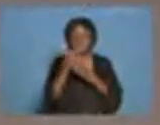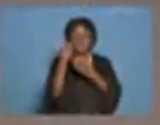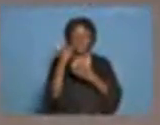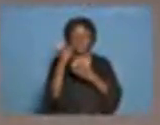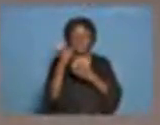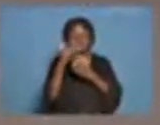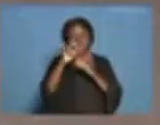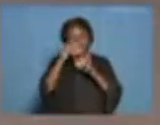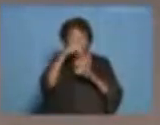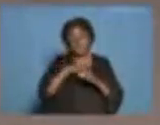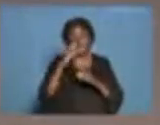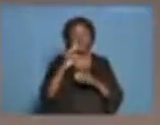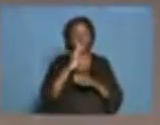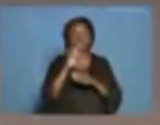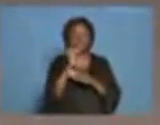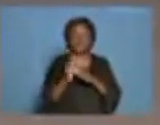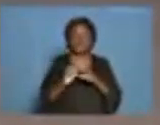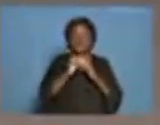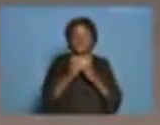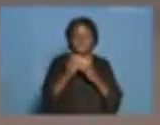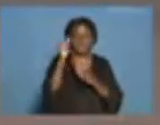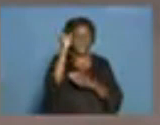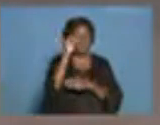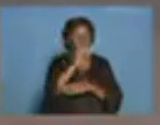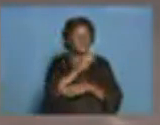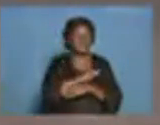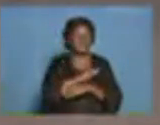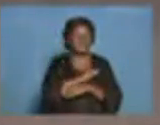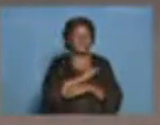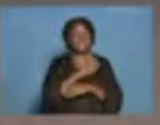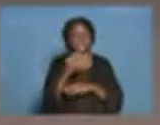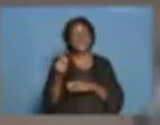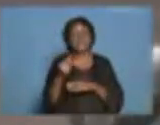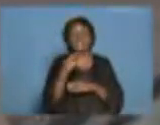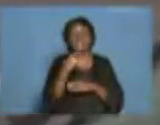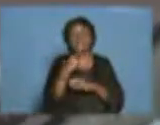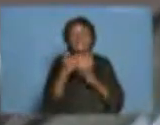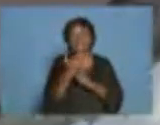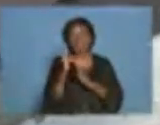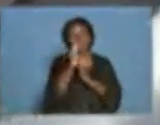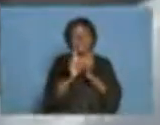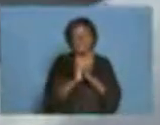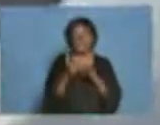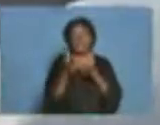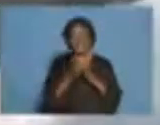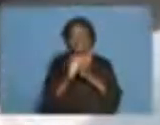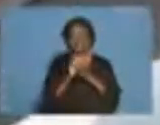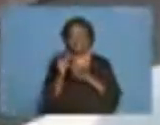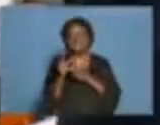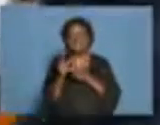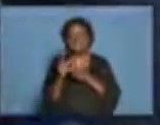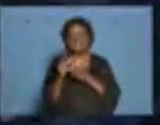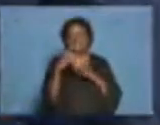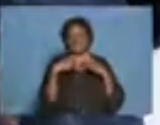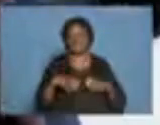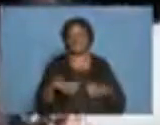Sewage Corporation, Adrian Gibson, Murrio, Ducille, Casey, argued that his client's case should be stayed. He said, among other things, that the